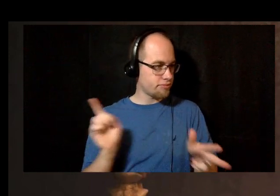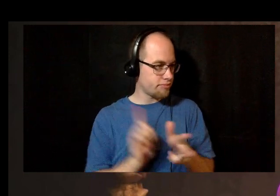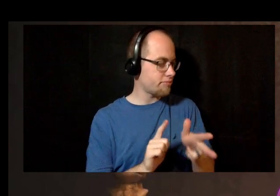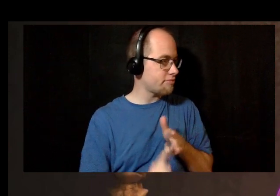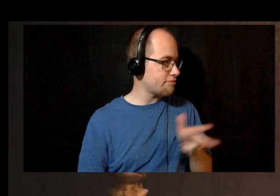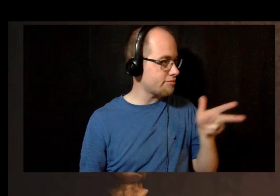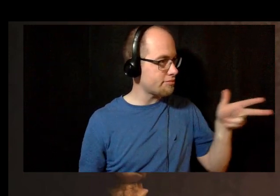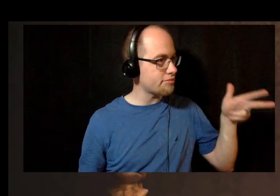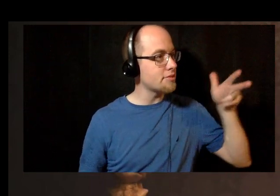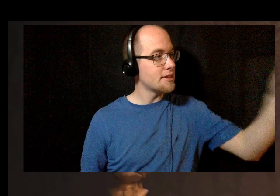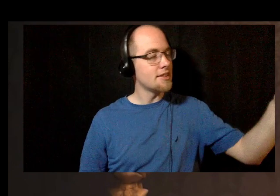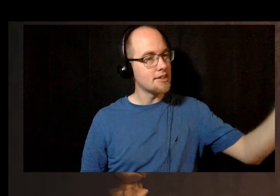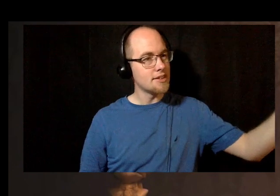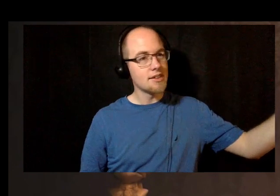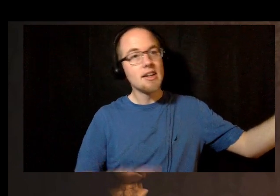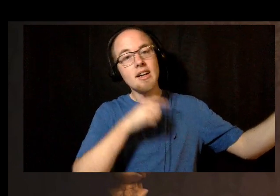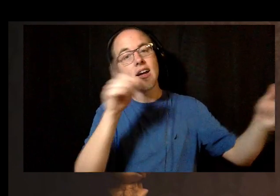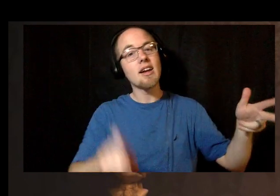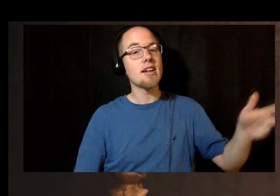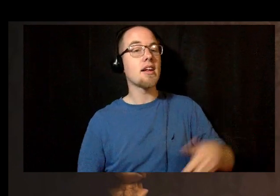that humiliating